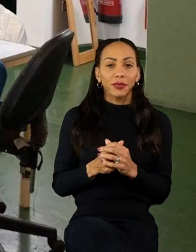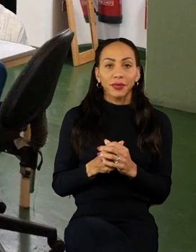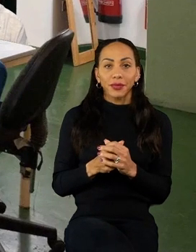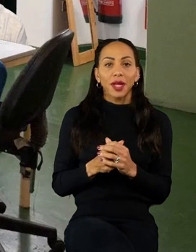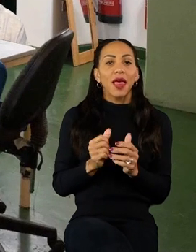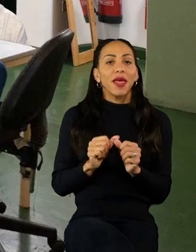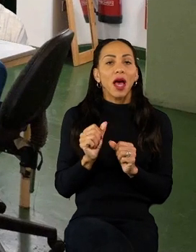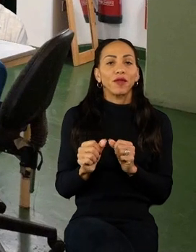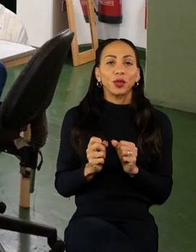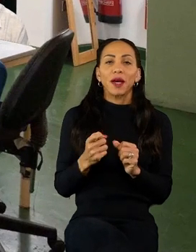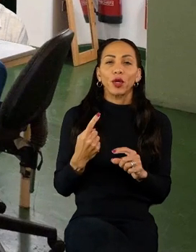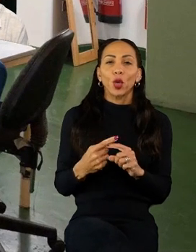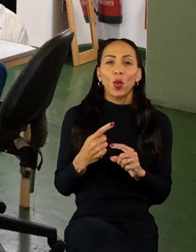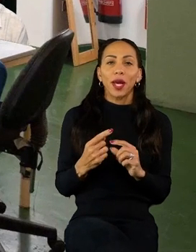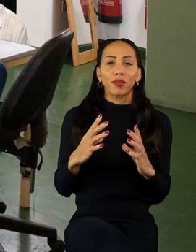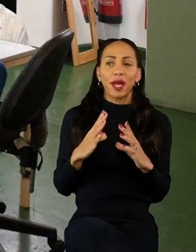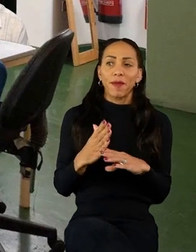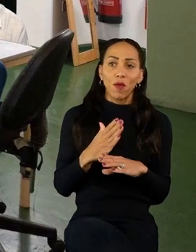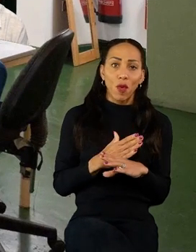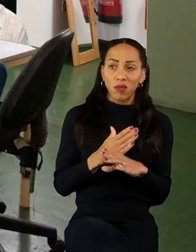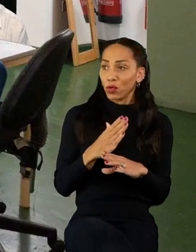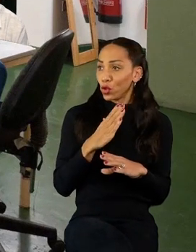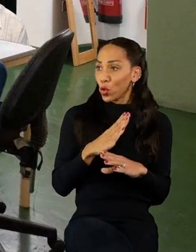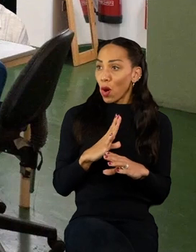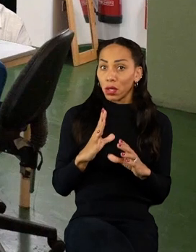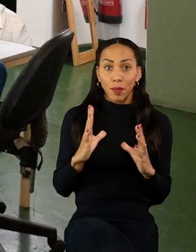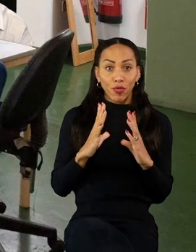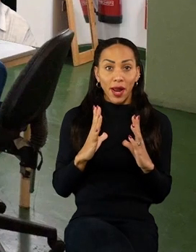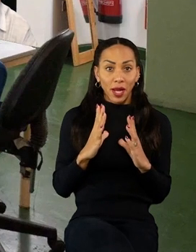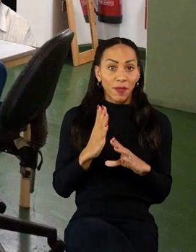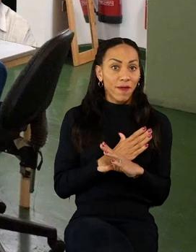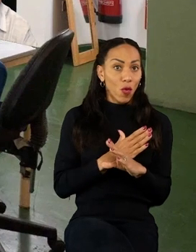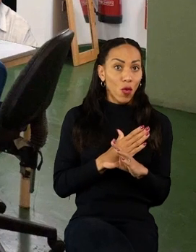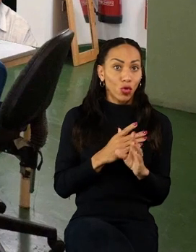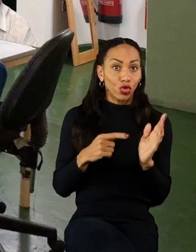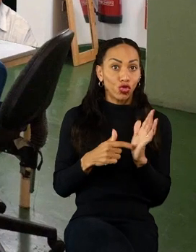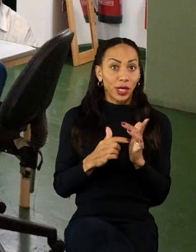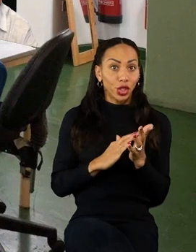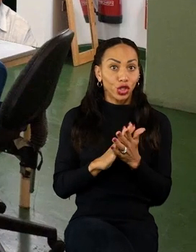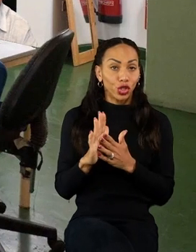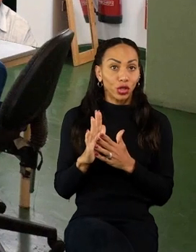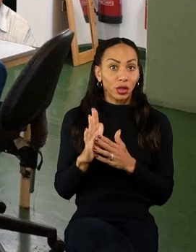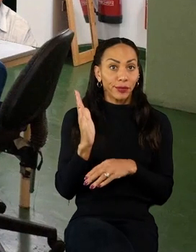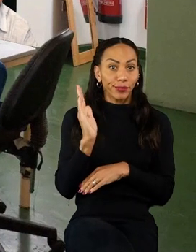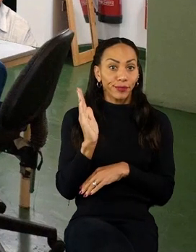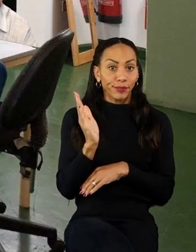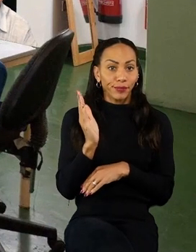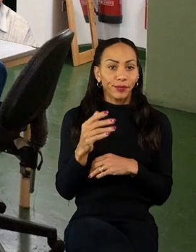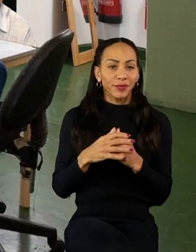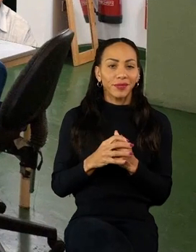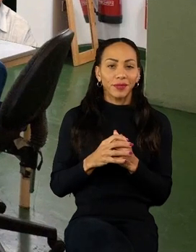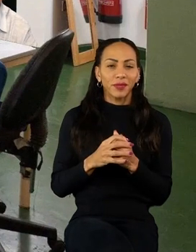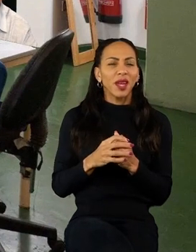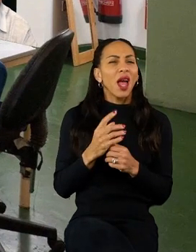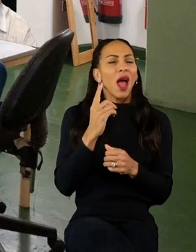okay with everybody? That's with everyone else. Yeah, I don't mind. And then we can, I don't know if you want to take a quick break before that. Does anyone need to take a quick break